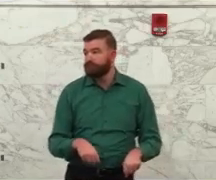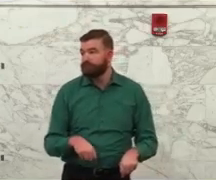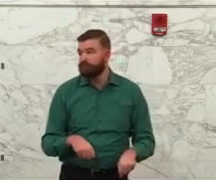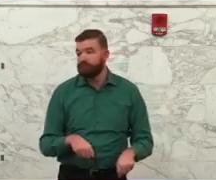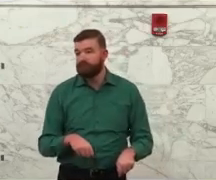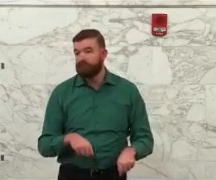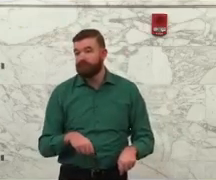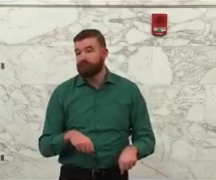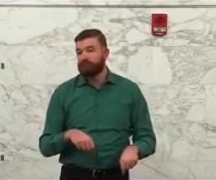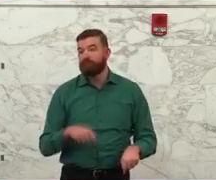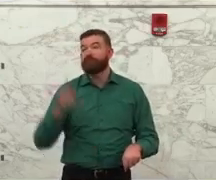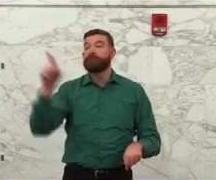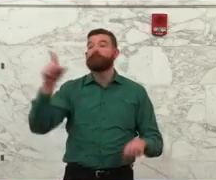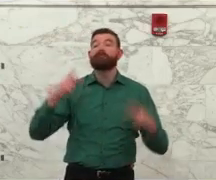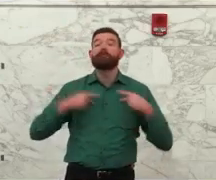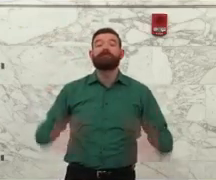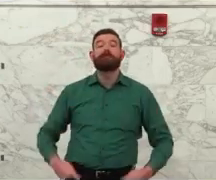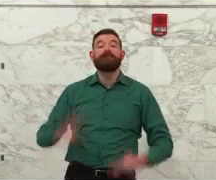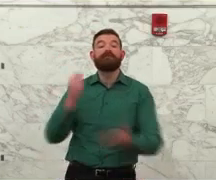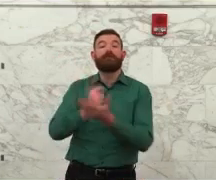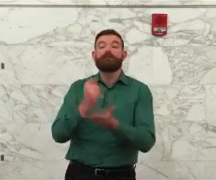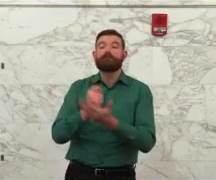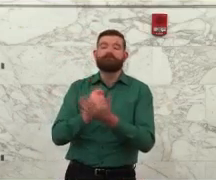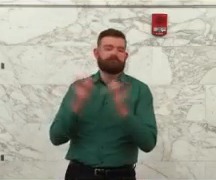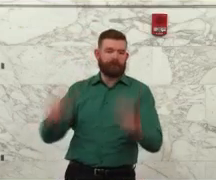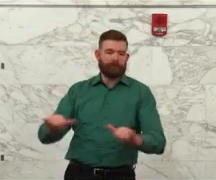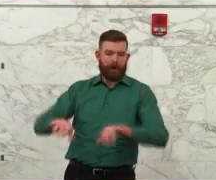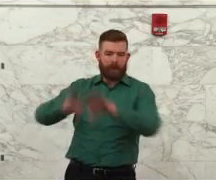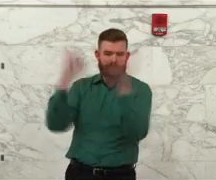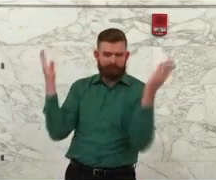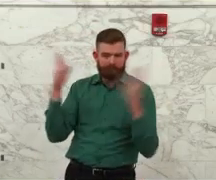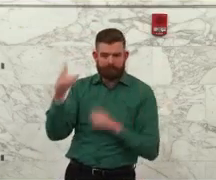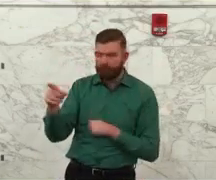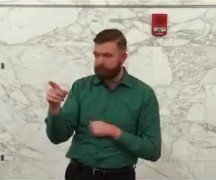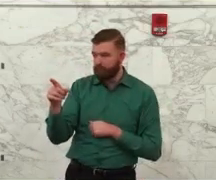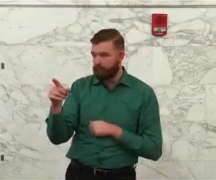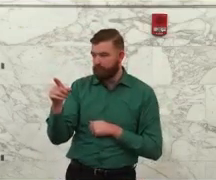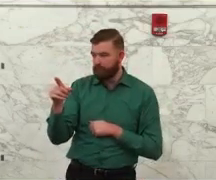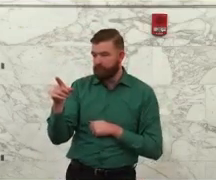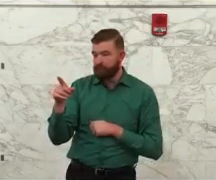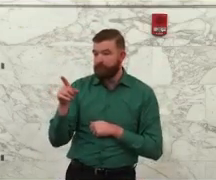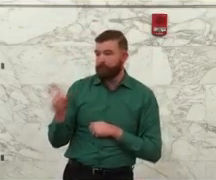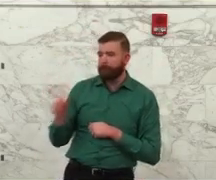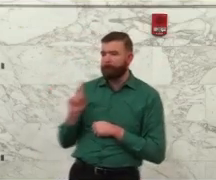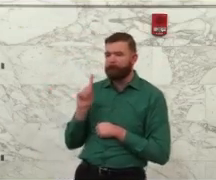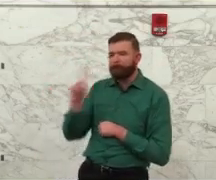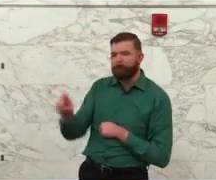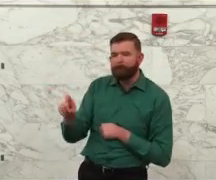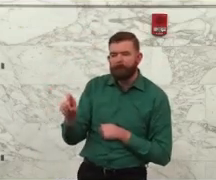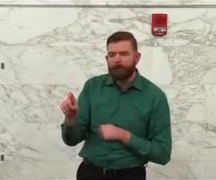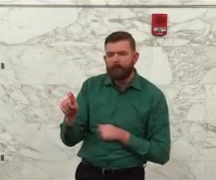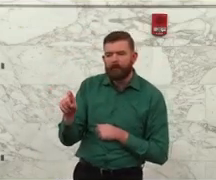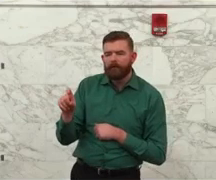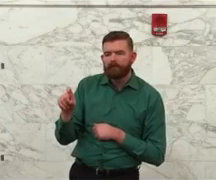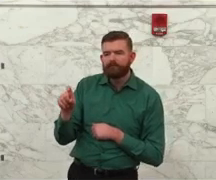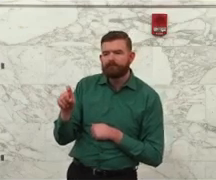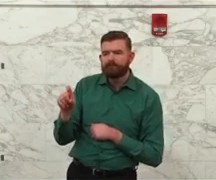essential, yes. People who are moving from a house to another place, like who are deemed to move in like this